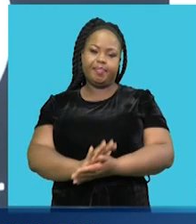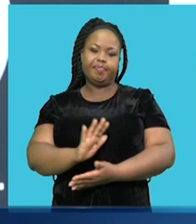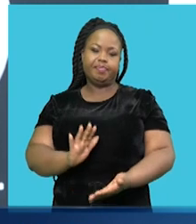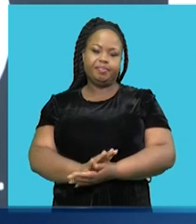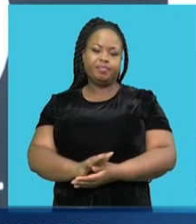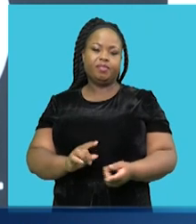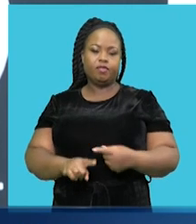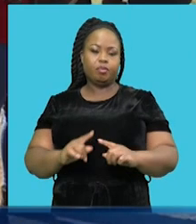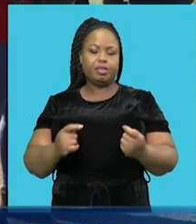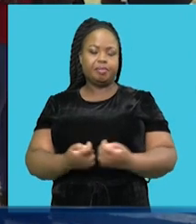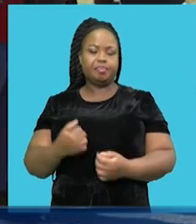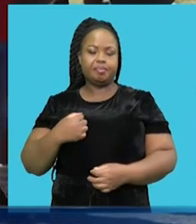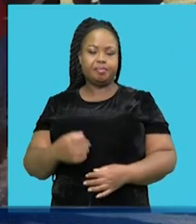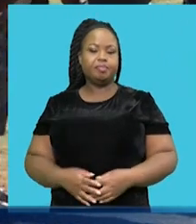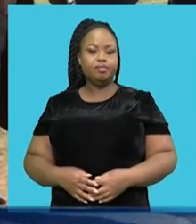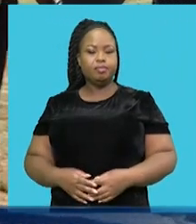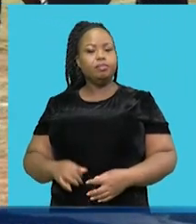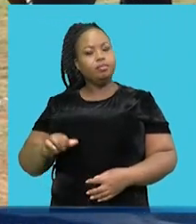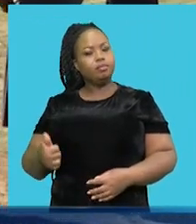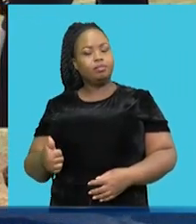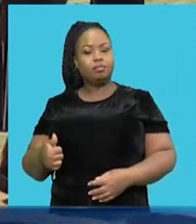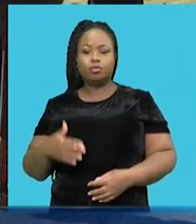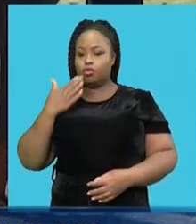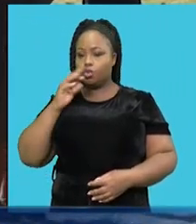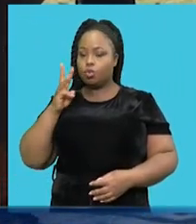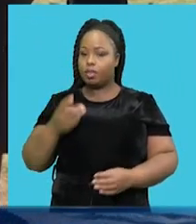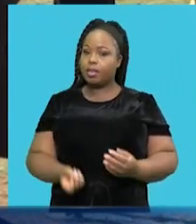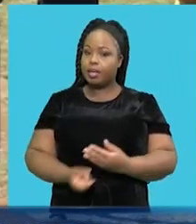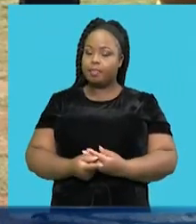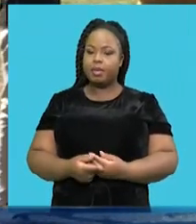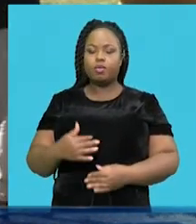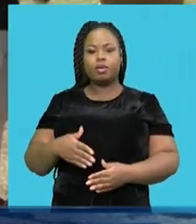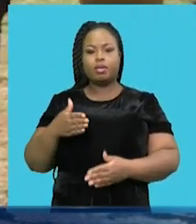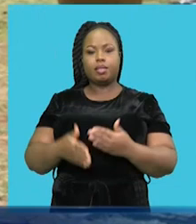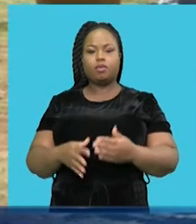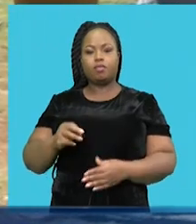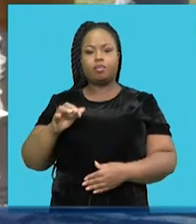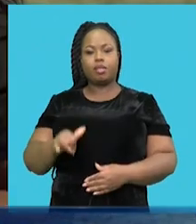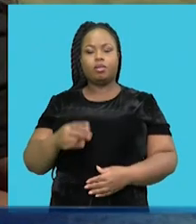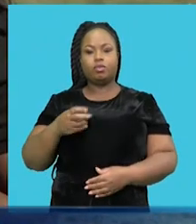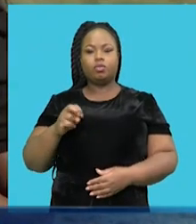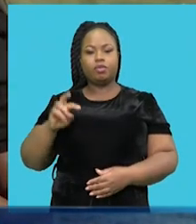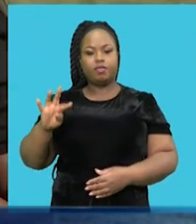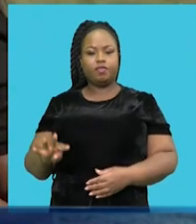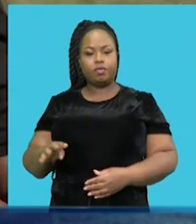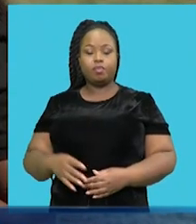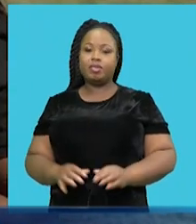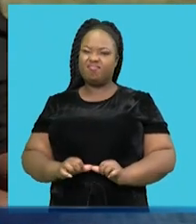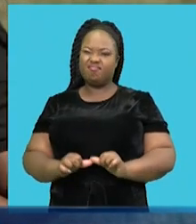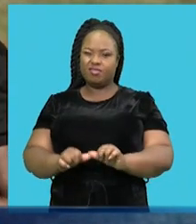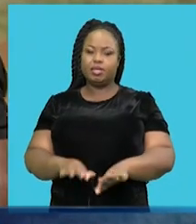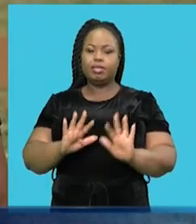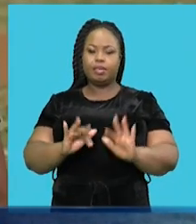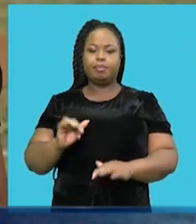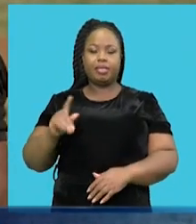behalf of Team Yaka. The next kit handover is scheduled to take place at the end of May 2024, continuing